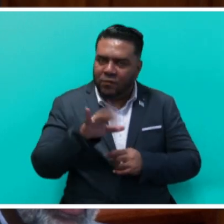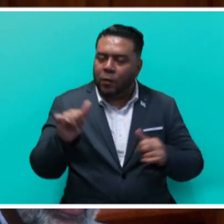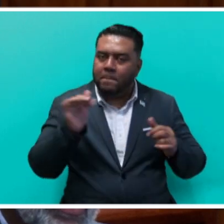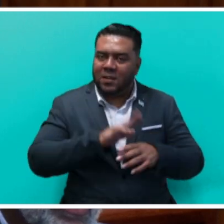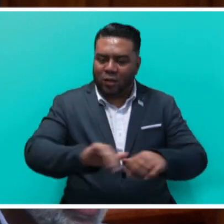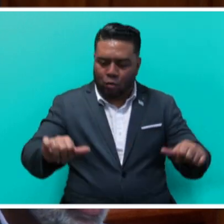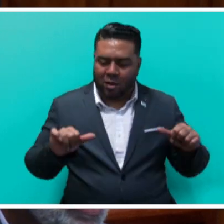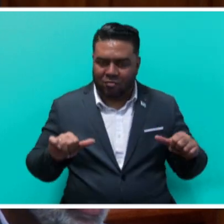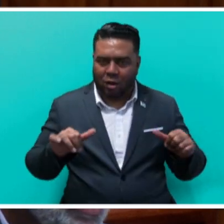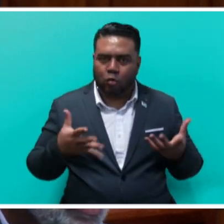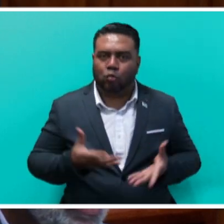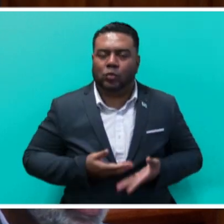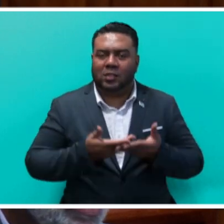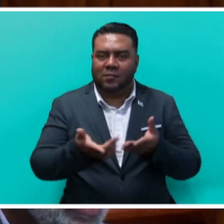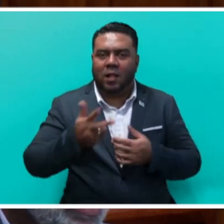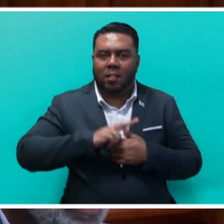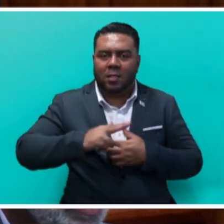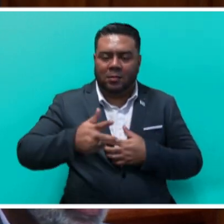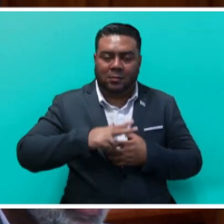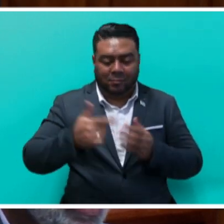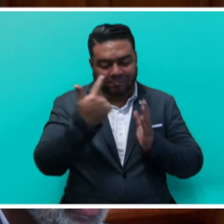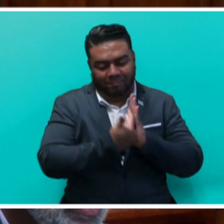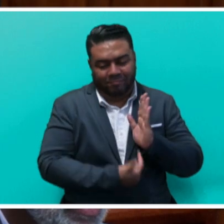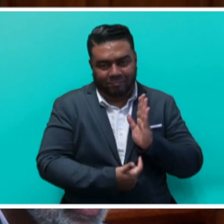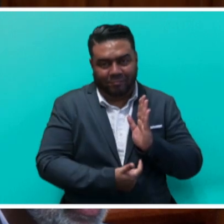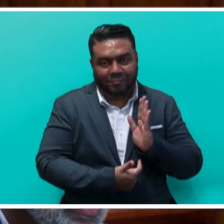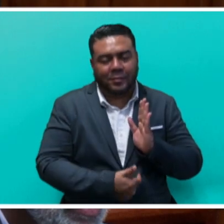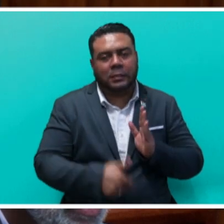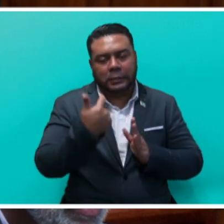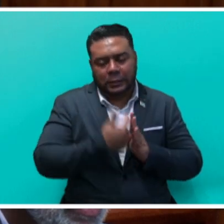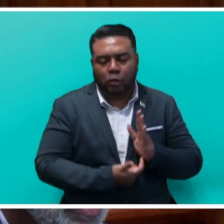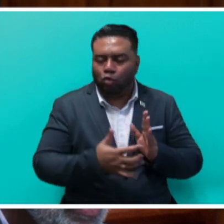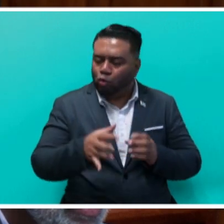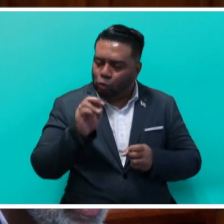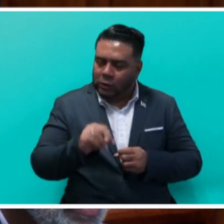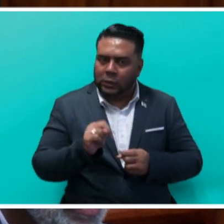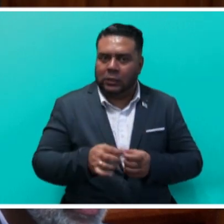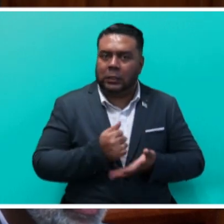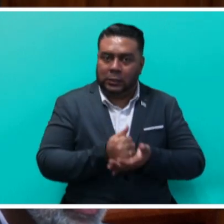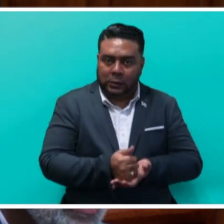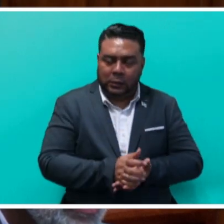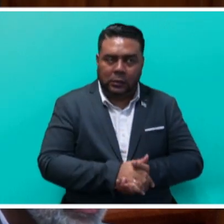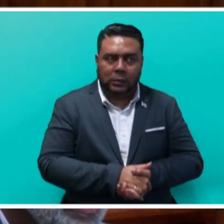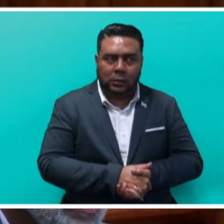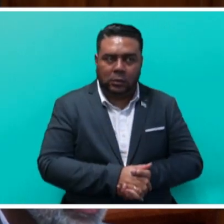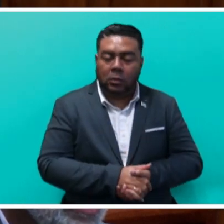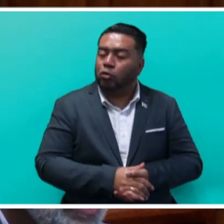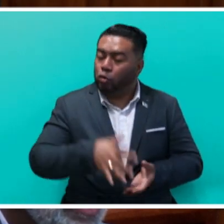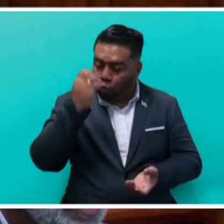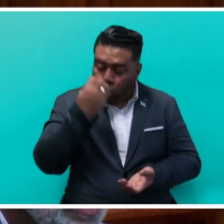to supply the lists of agricultural leaseholders who require assistance determined by